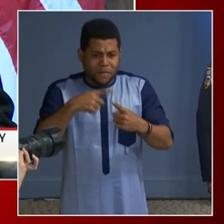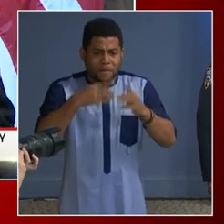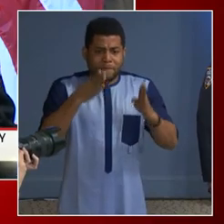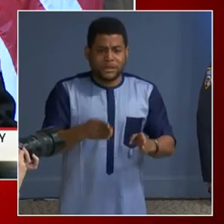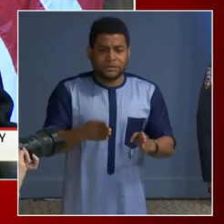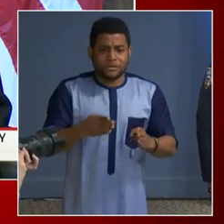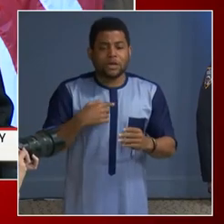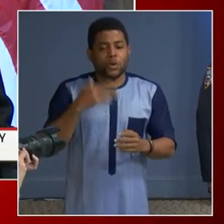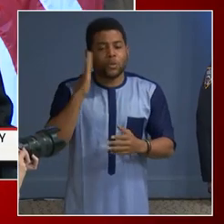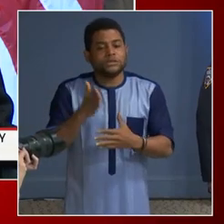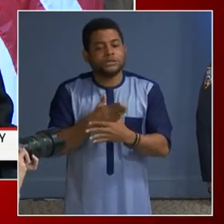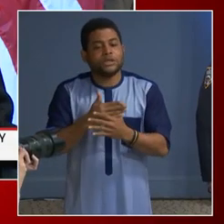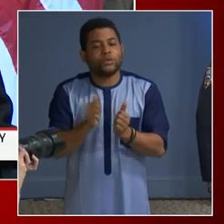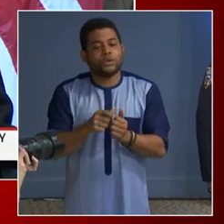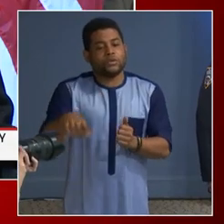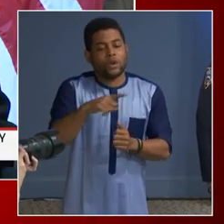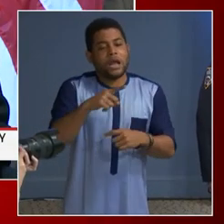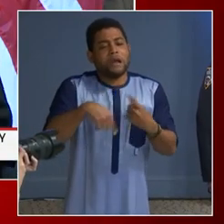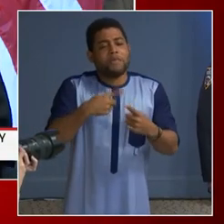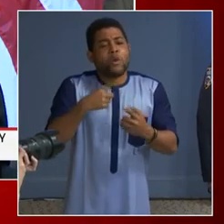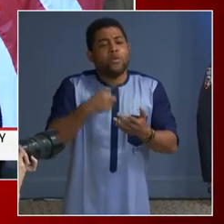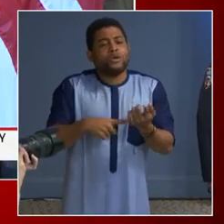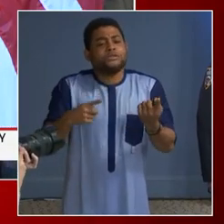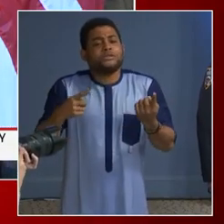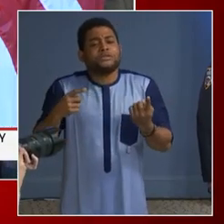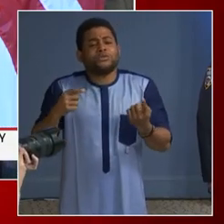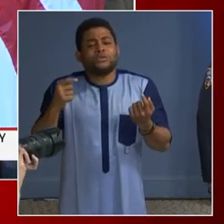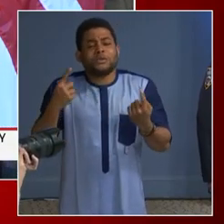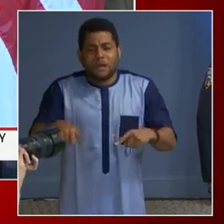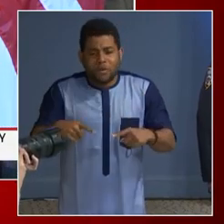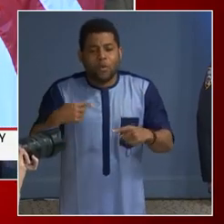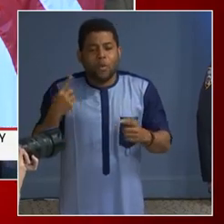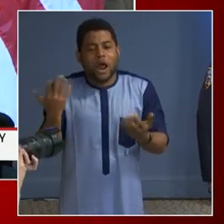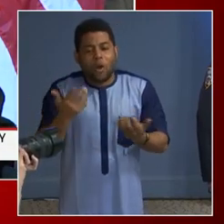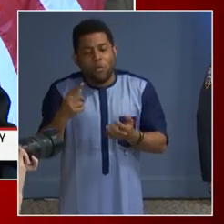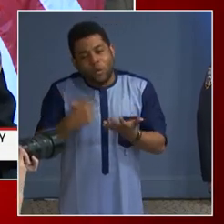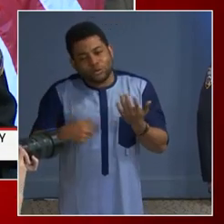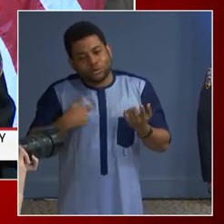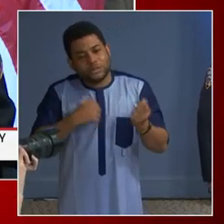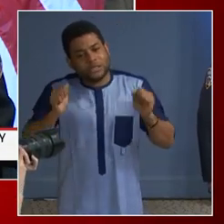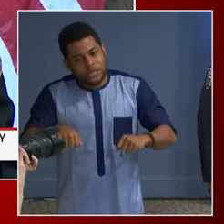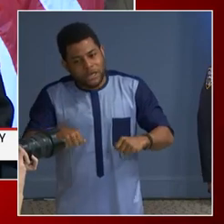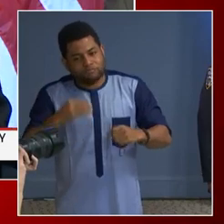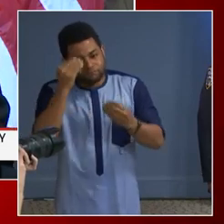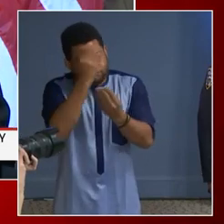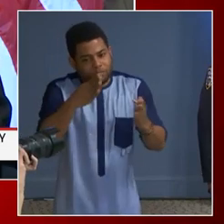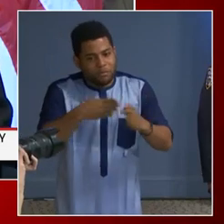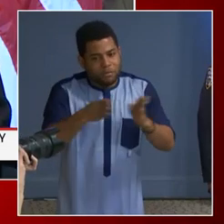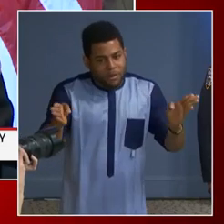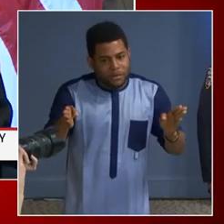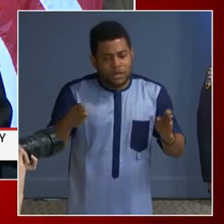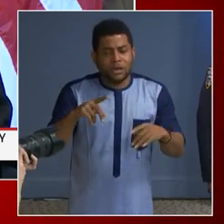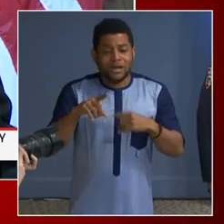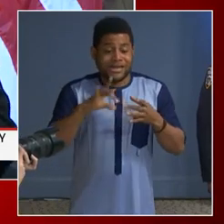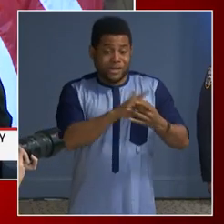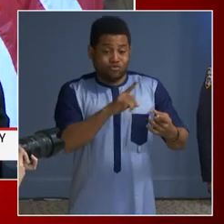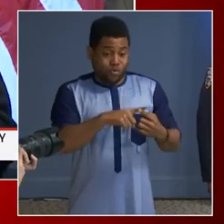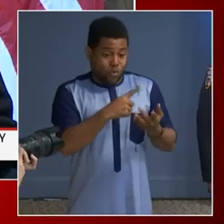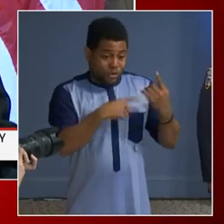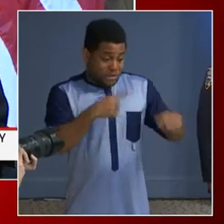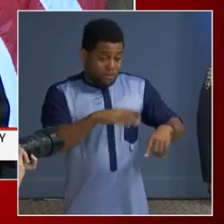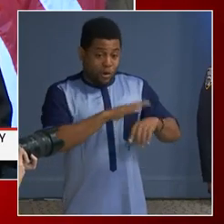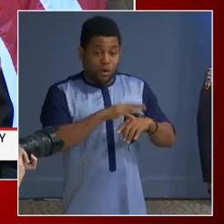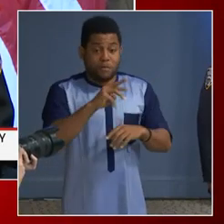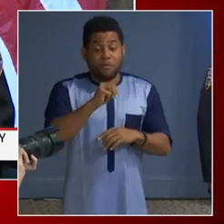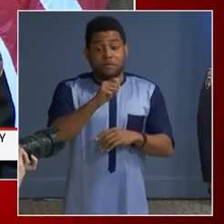as much as I can share with respect to the incidents that have occurred in Washington, D.C. beginning on March 3rd all the